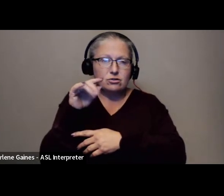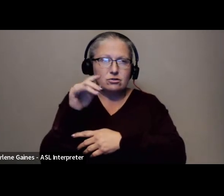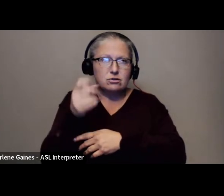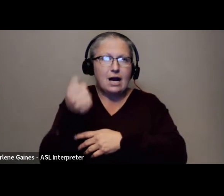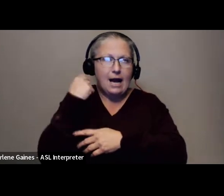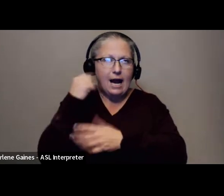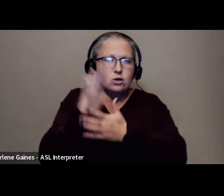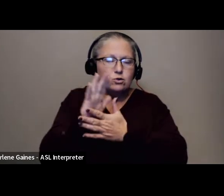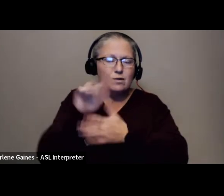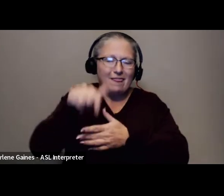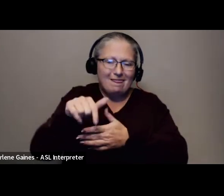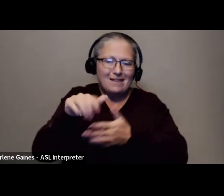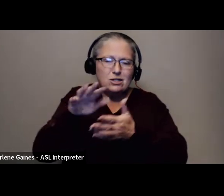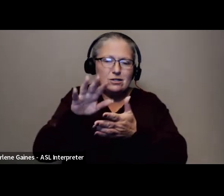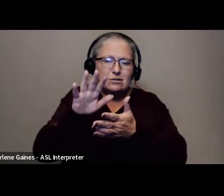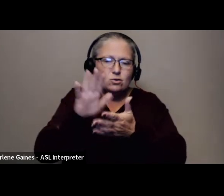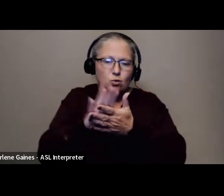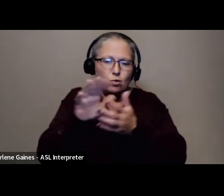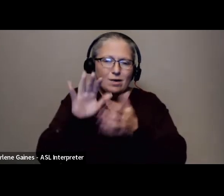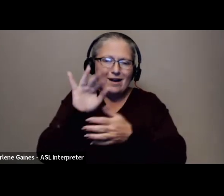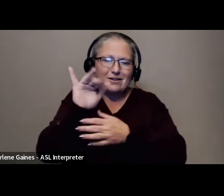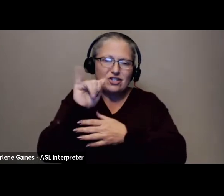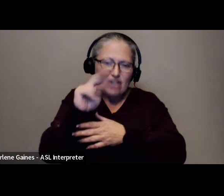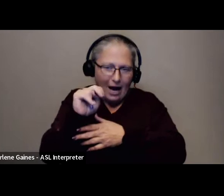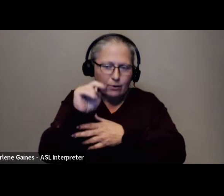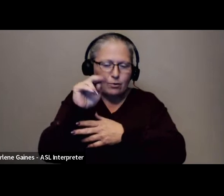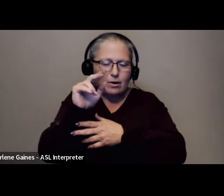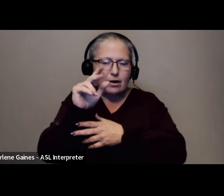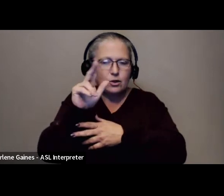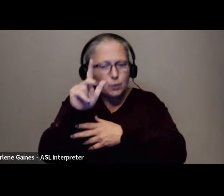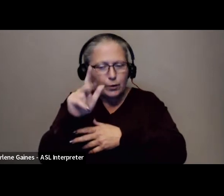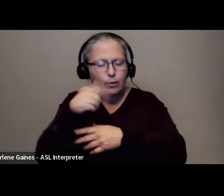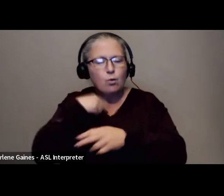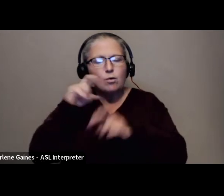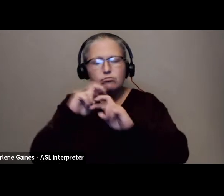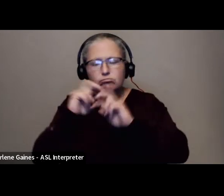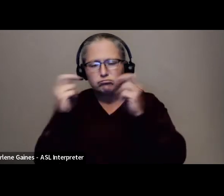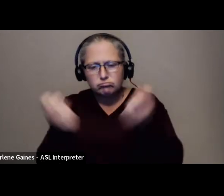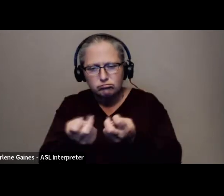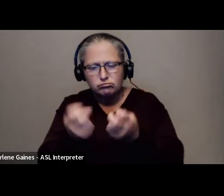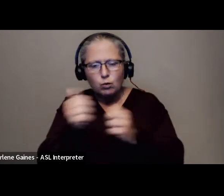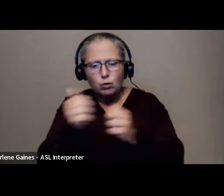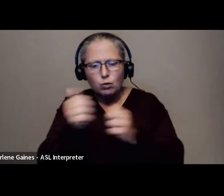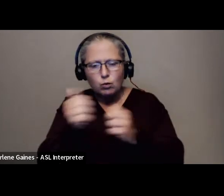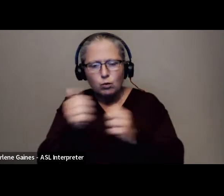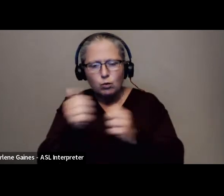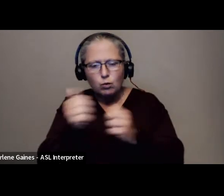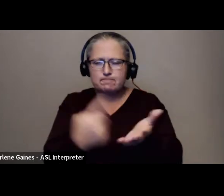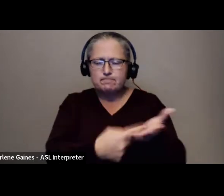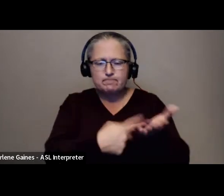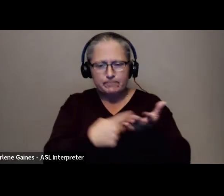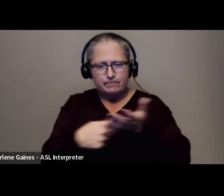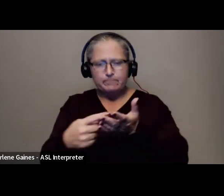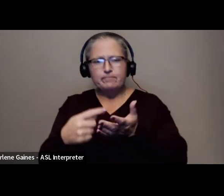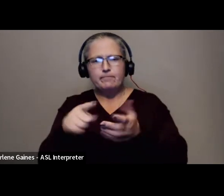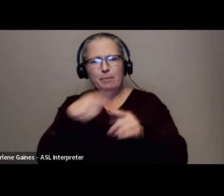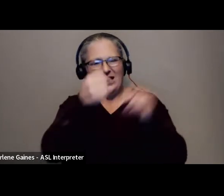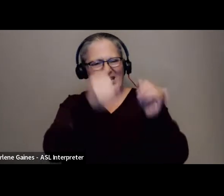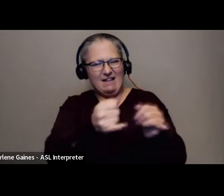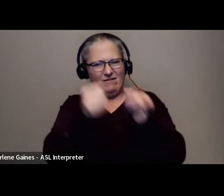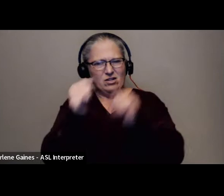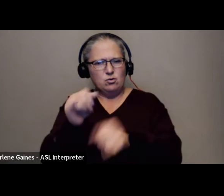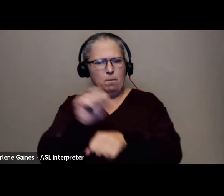school year, this calendar year, January, we sat around with the principals and we had a roundtable discussion around each individual,